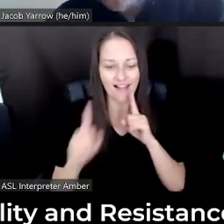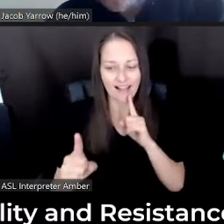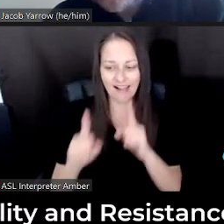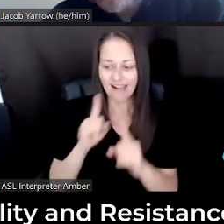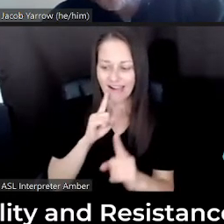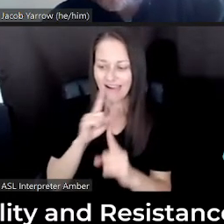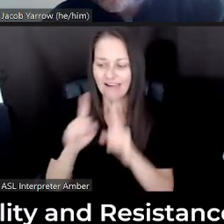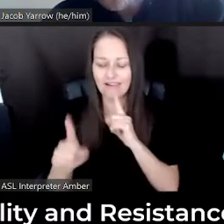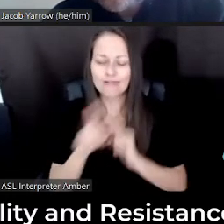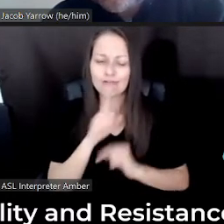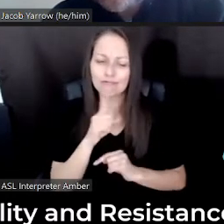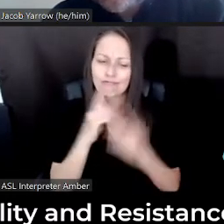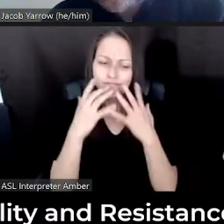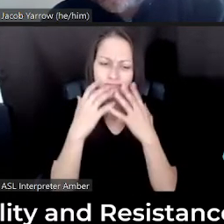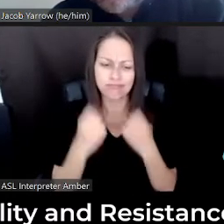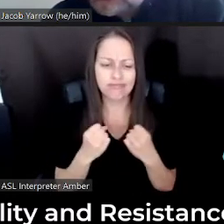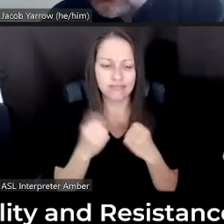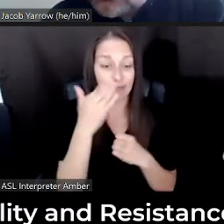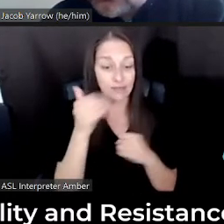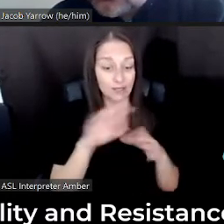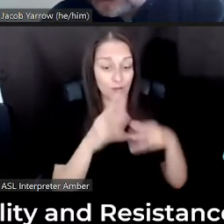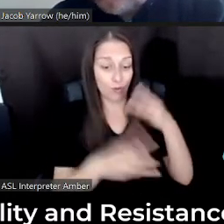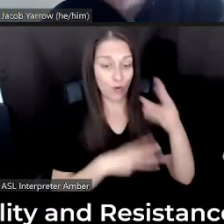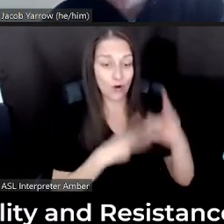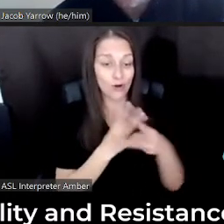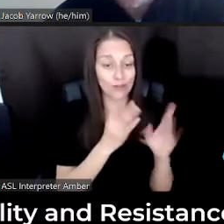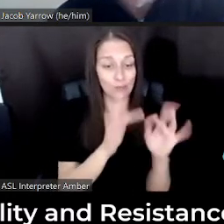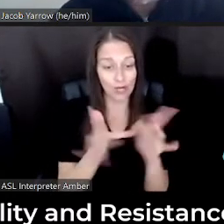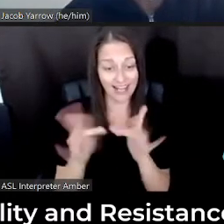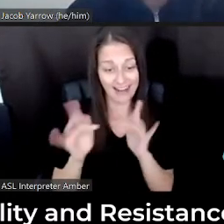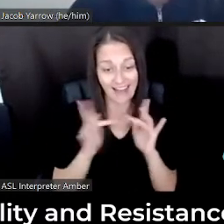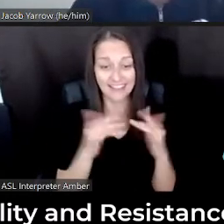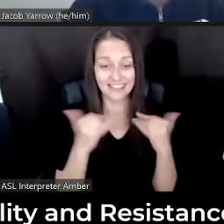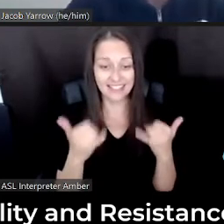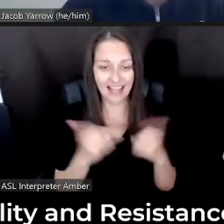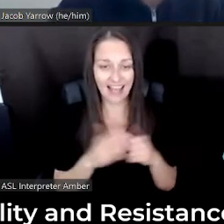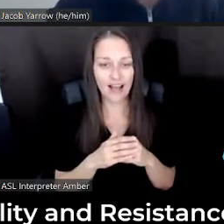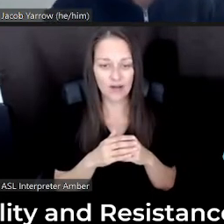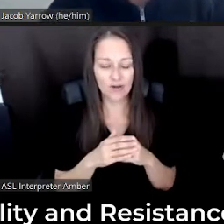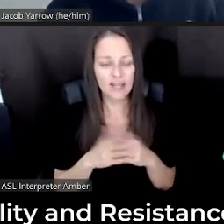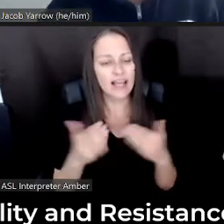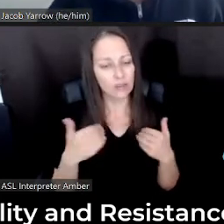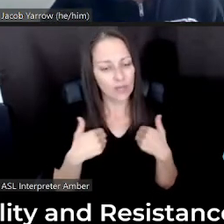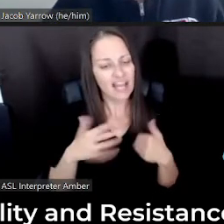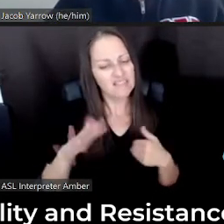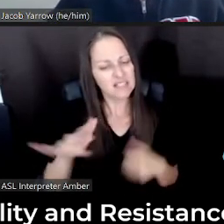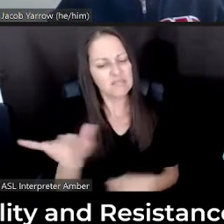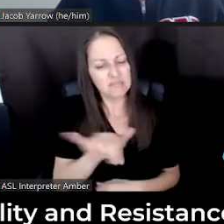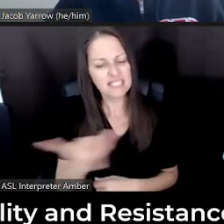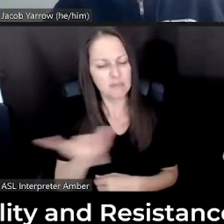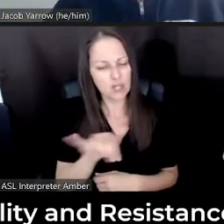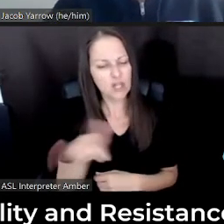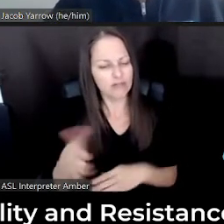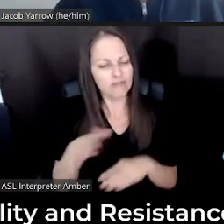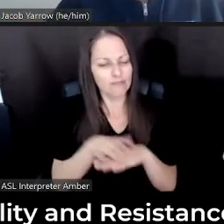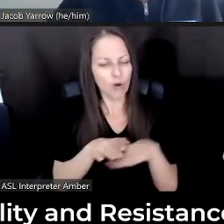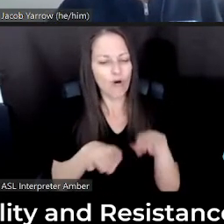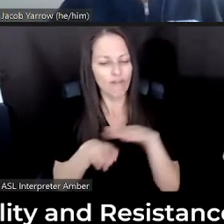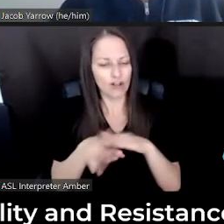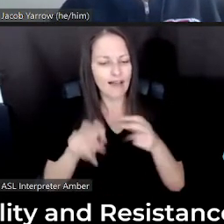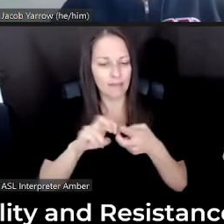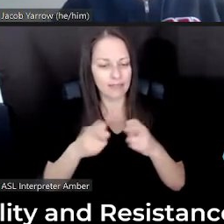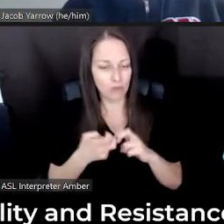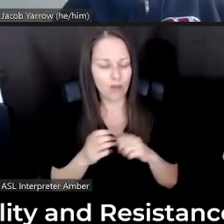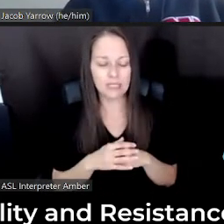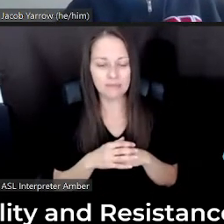globe is shrinking. We all have similar problems. And I don't want to say similar, but there's a lot that overlaps in all of our countries. And